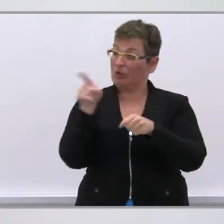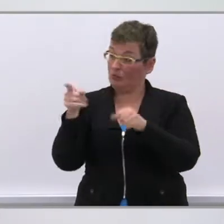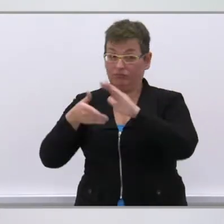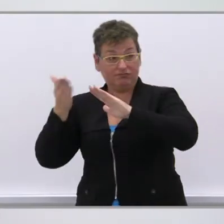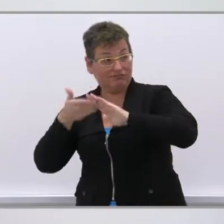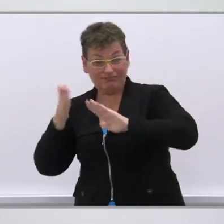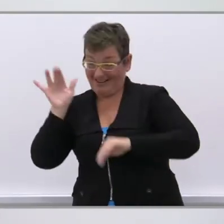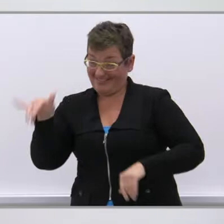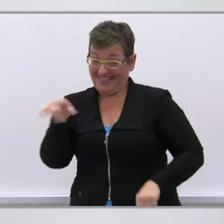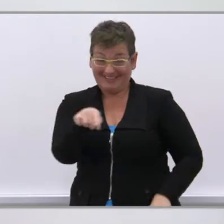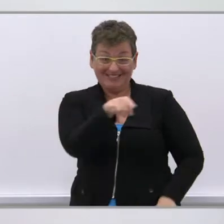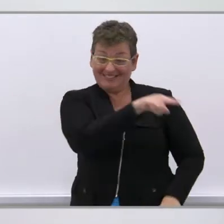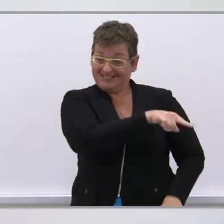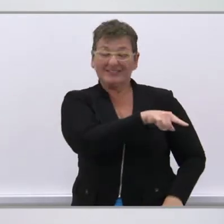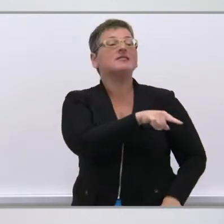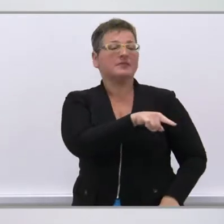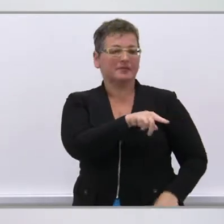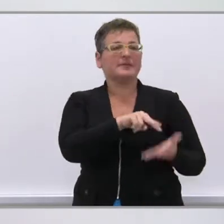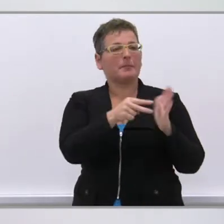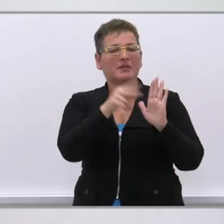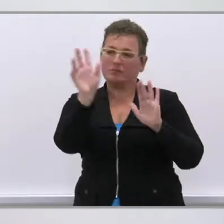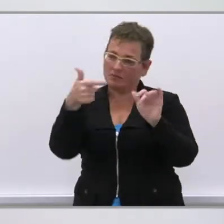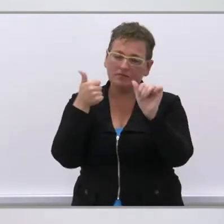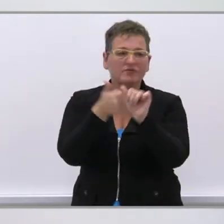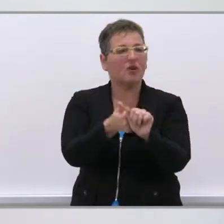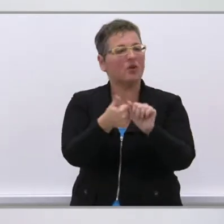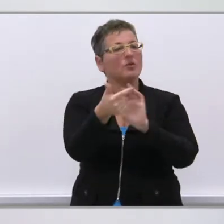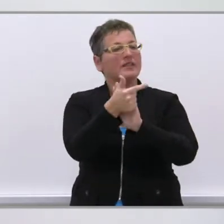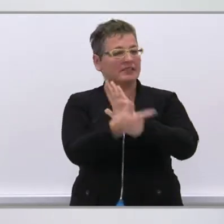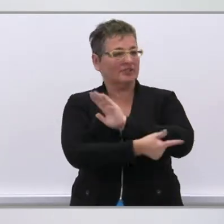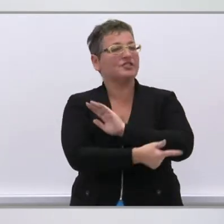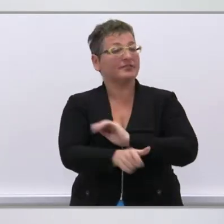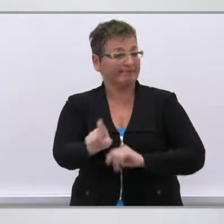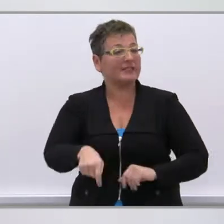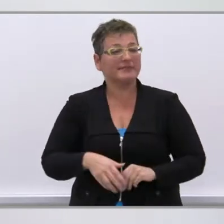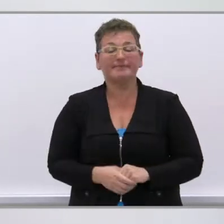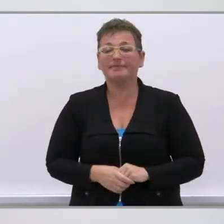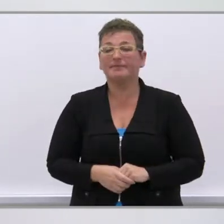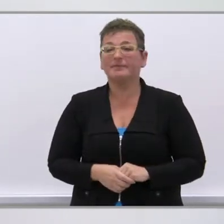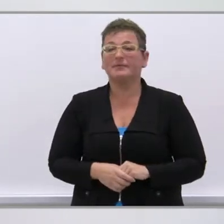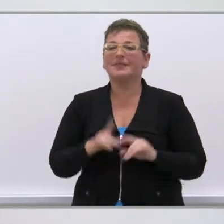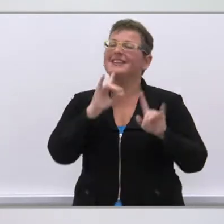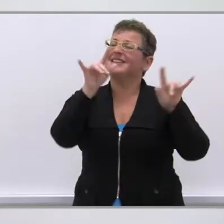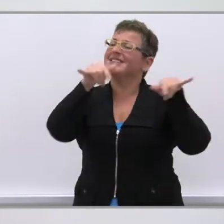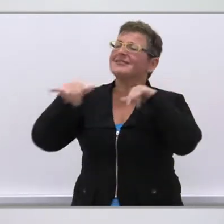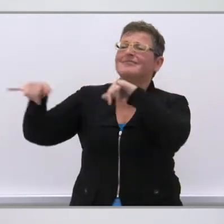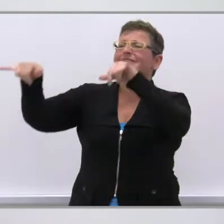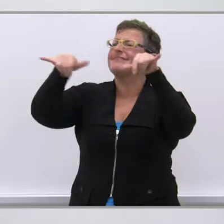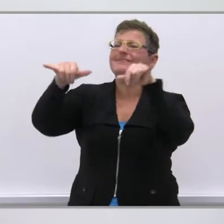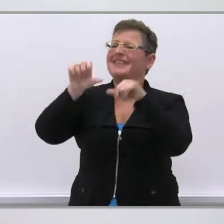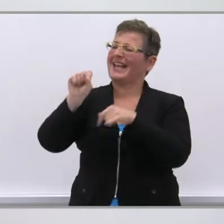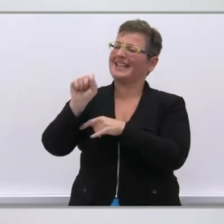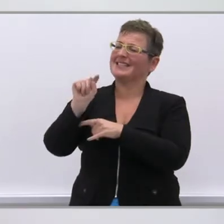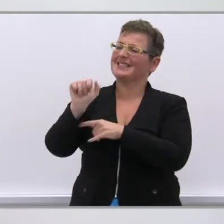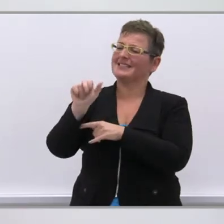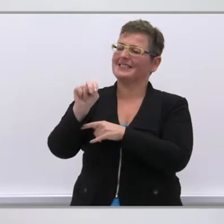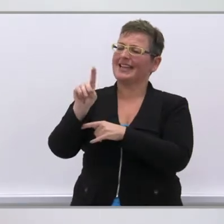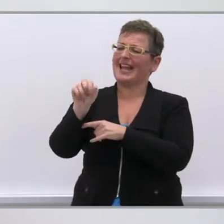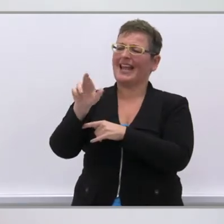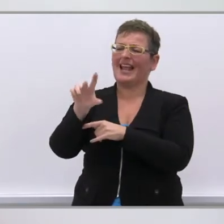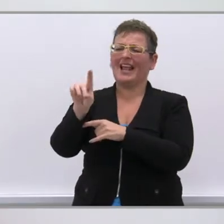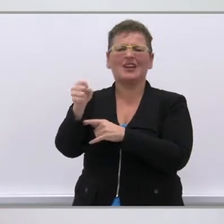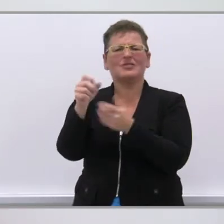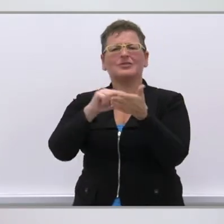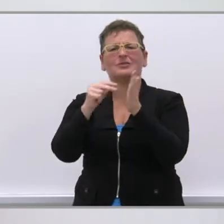The standards, and we'll get to standards in a few minutes, but basically what we mean by standards is after the legislation